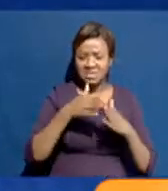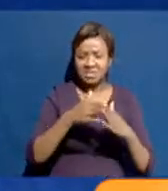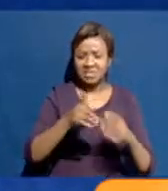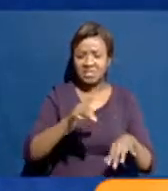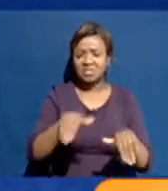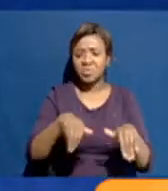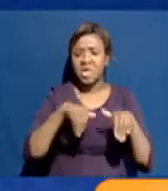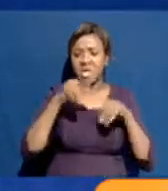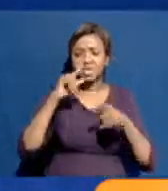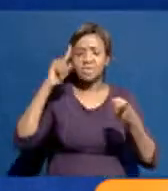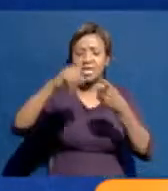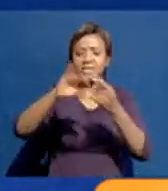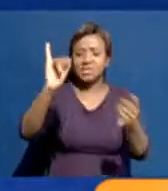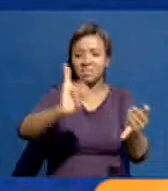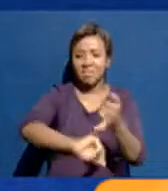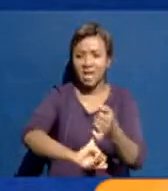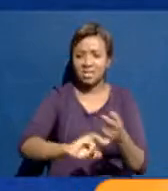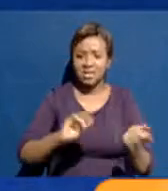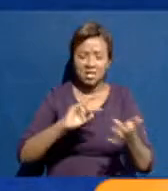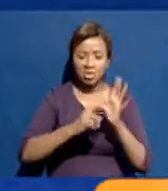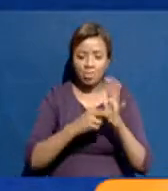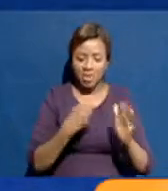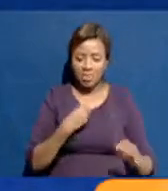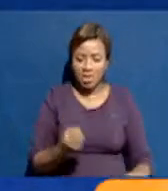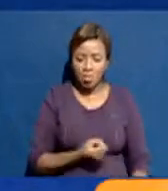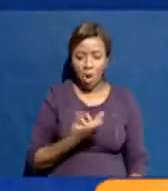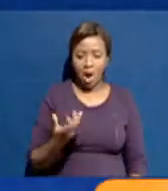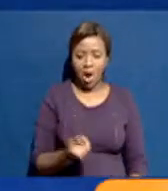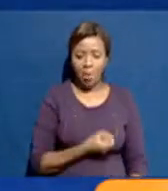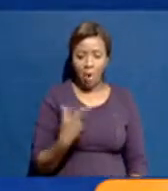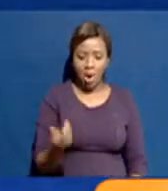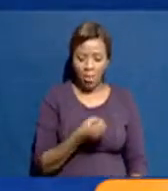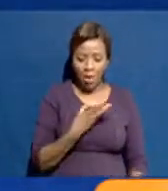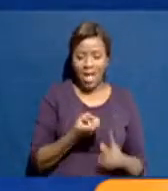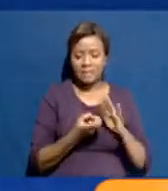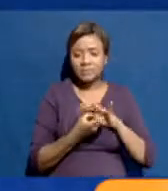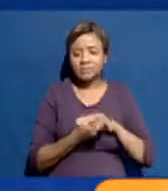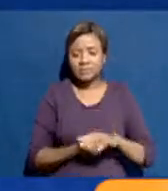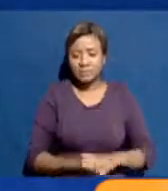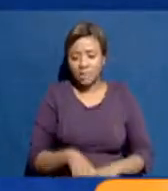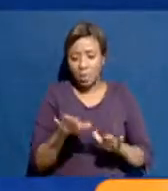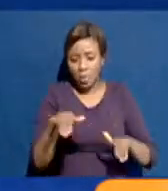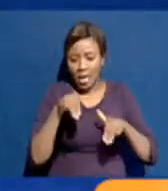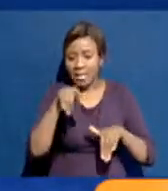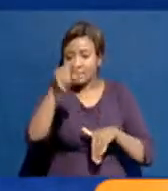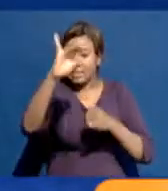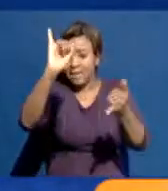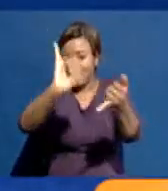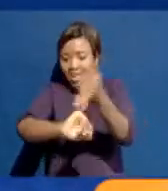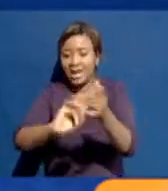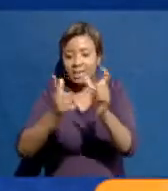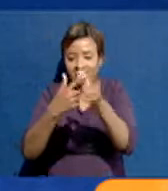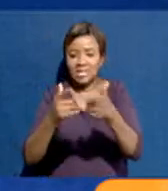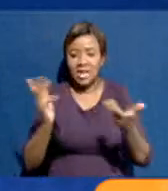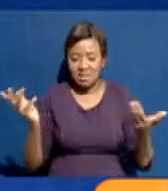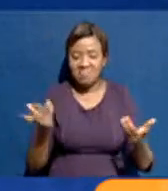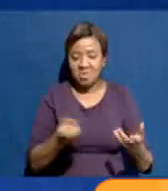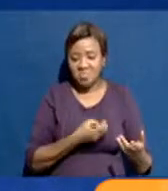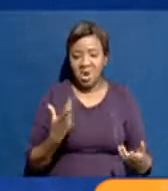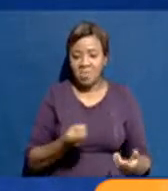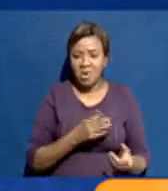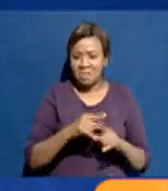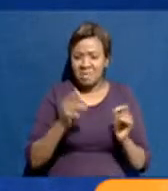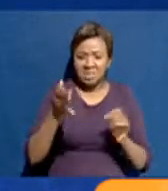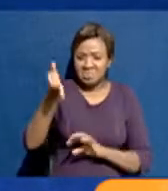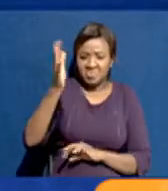wait until marriage, then these hormones should have waited until marriage. Yeah. So we are dealing with a whole lot of situation. Everybody is having